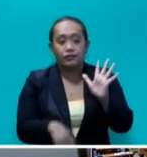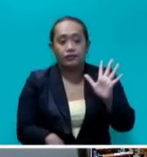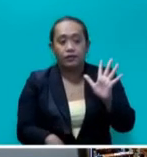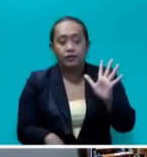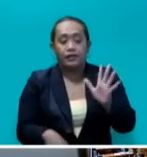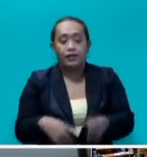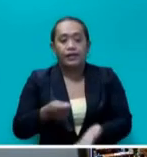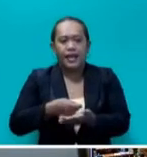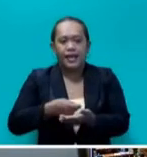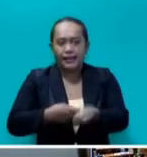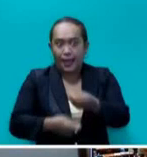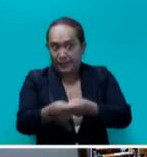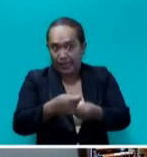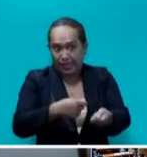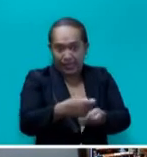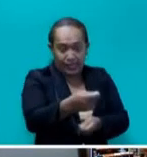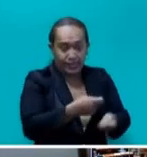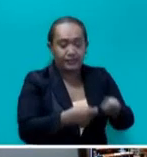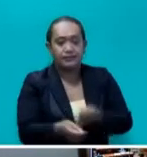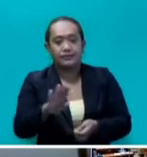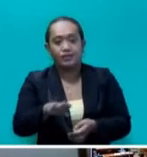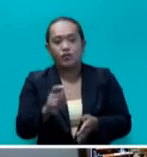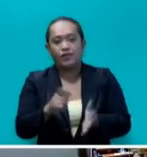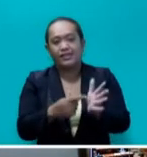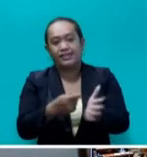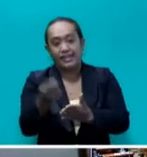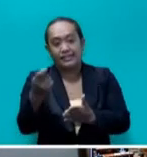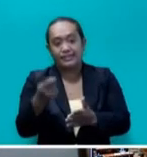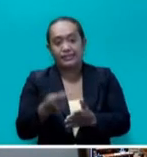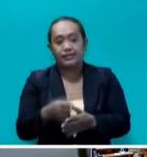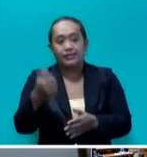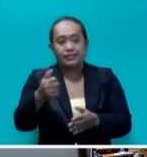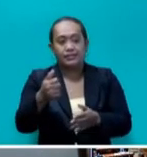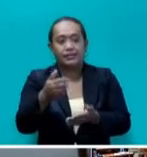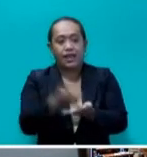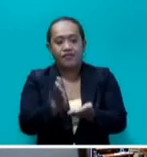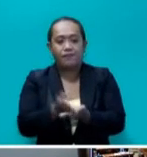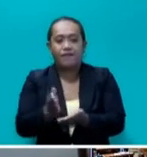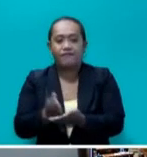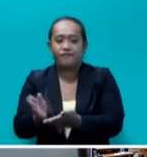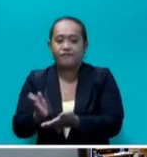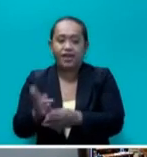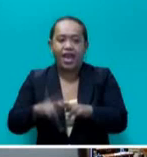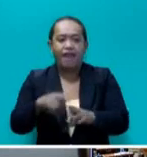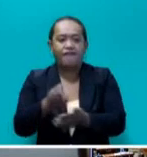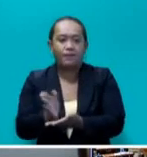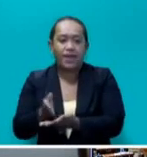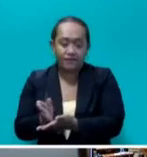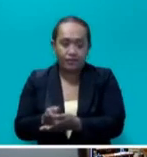Turnover Tax Budget Amendment Bill 2021. 6. Fiji National Provident Fund Budget Amendment Bill